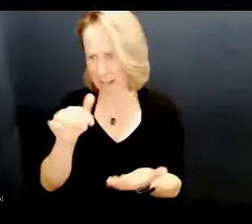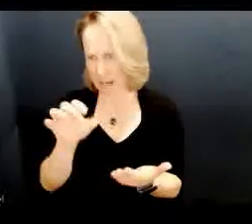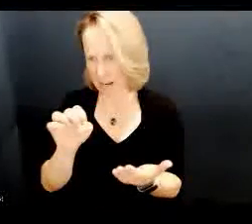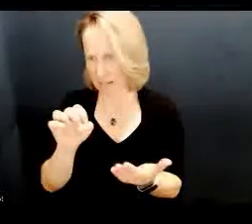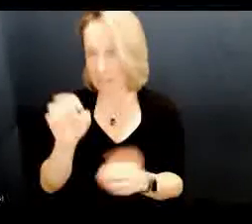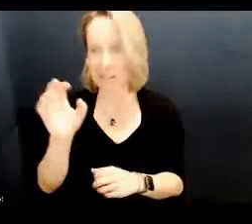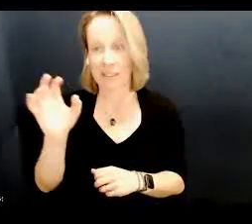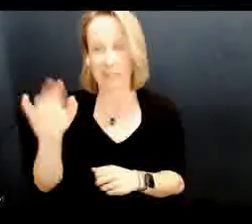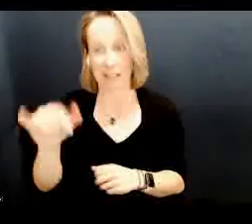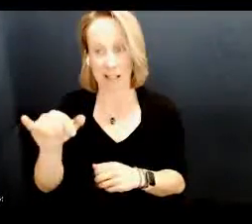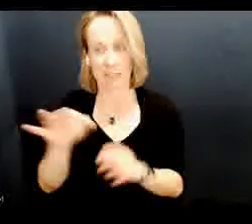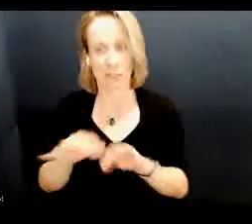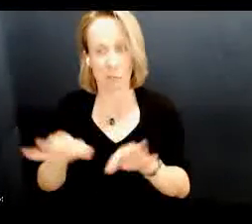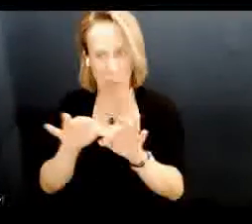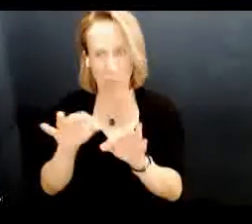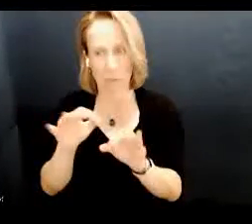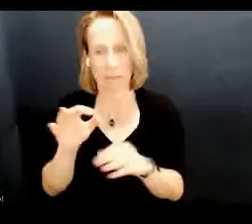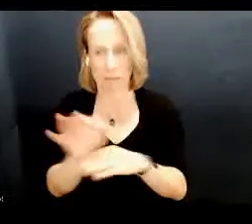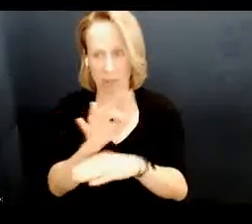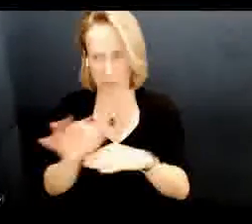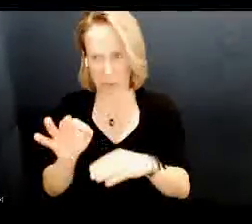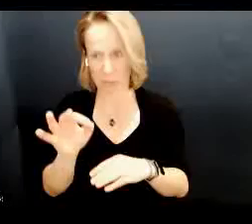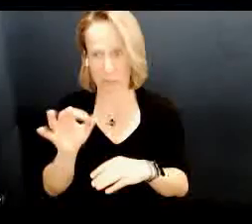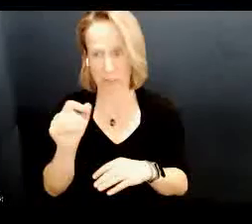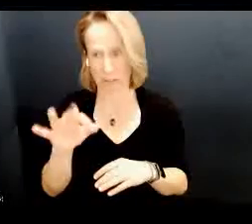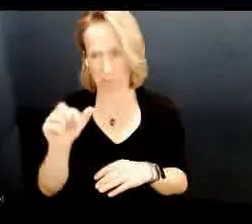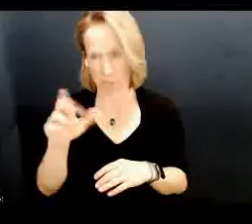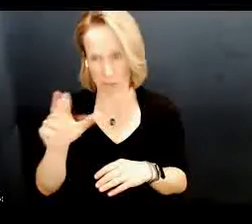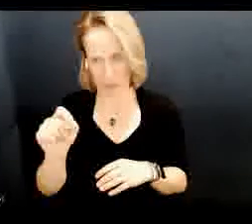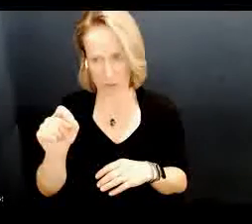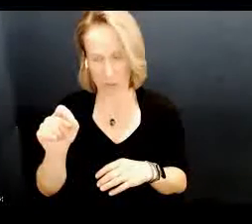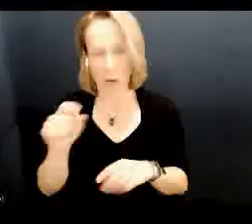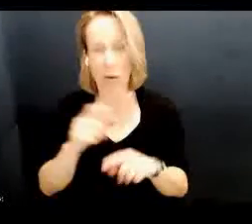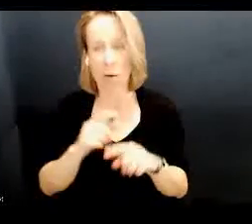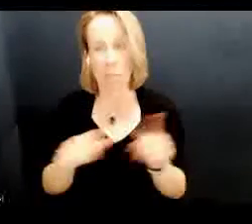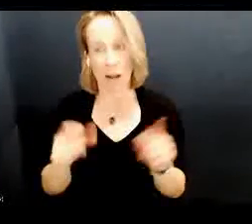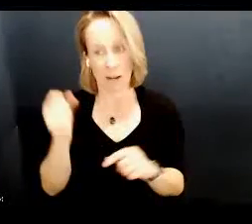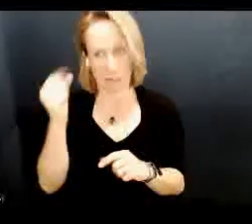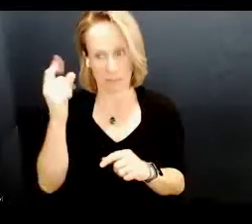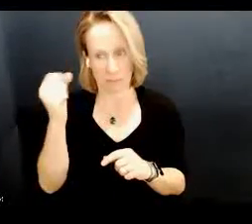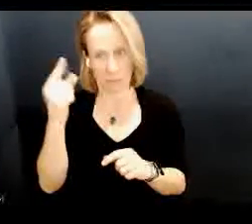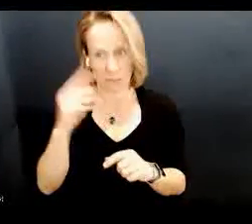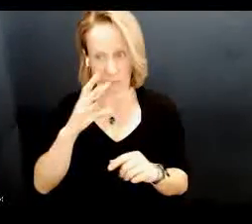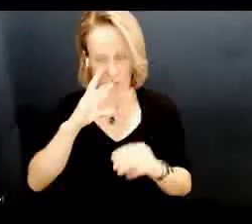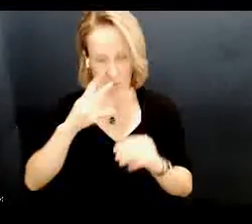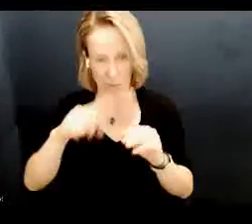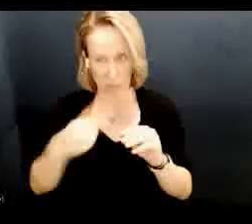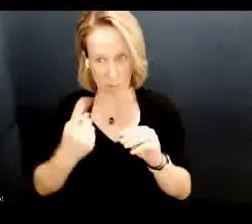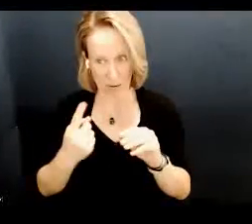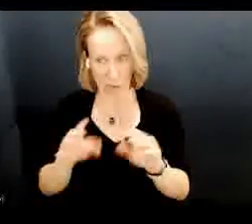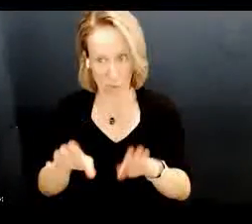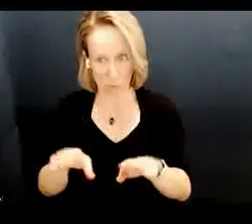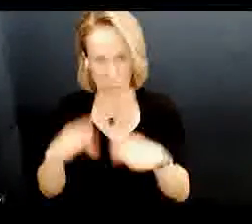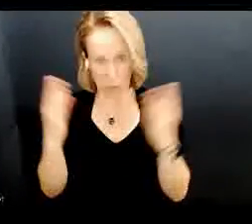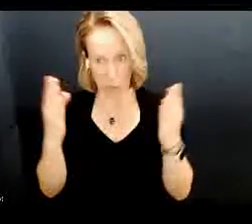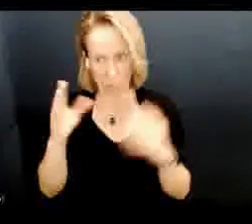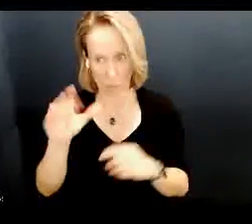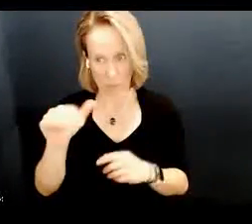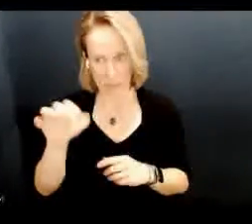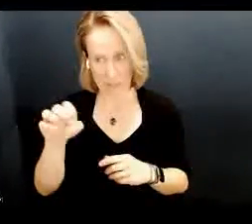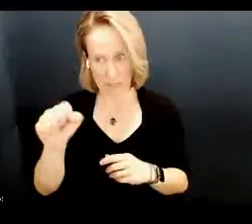SARTs. However, when we talk about open cases, there's a higher